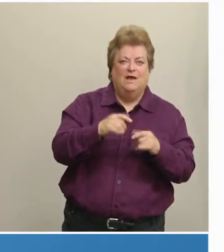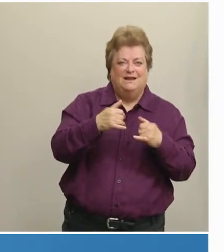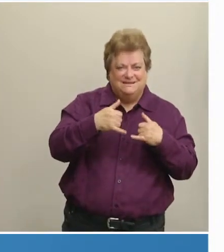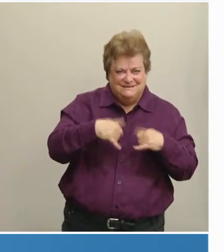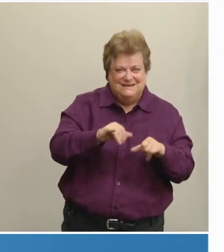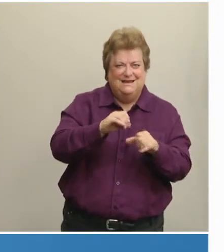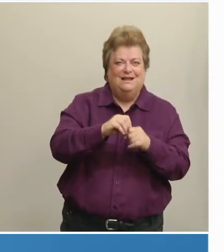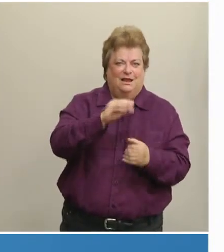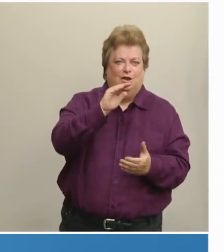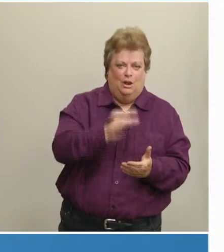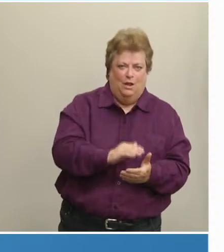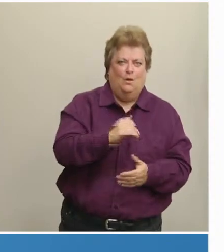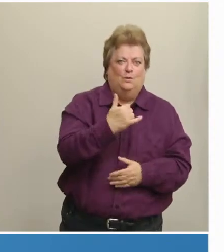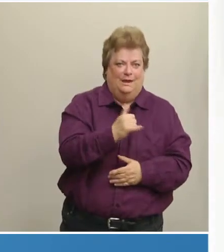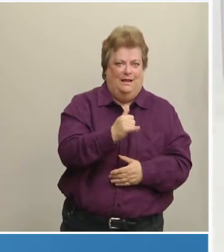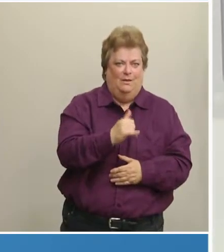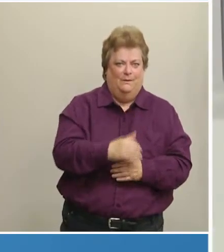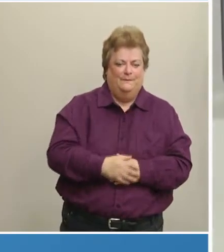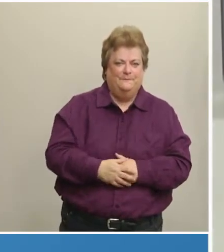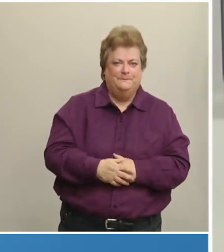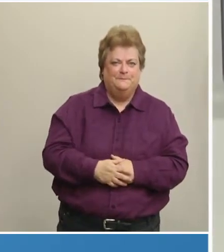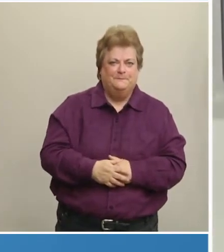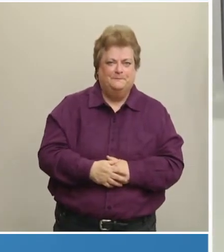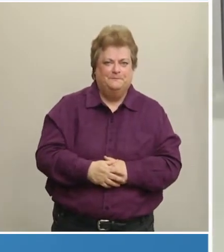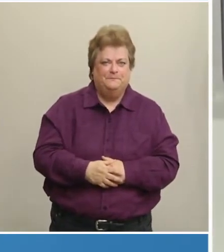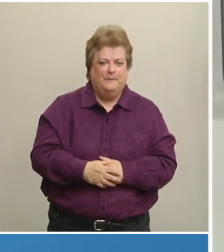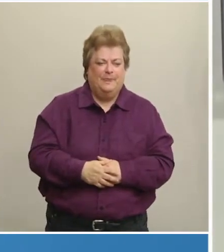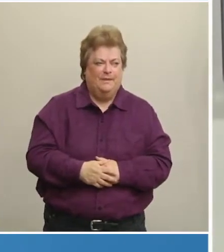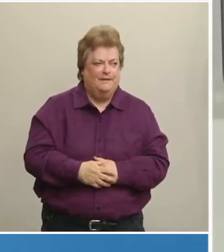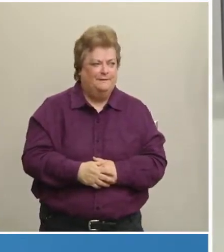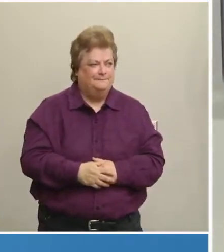in the low yellow category.